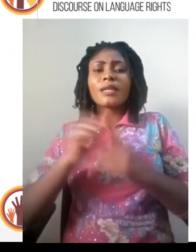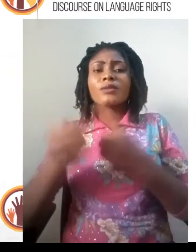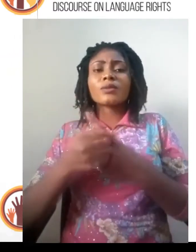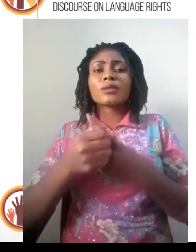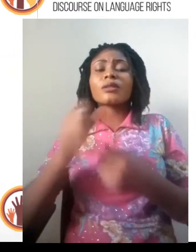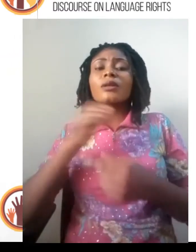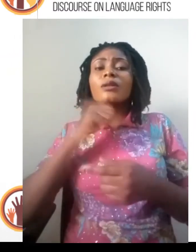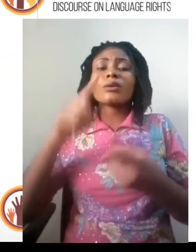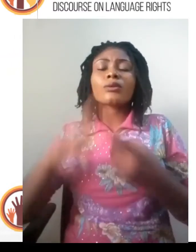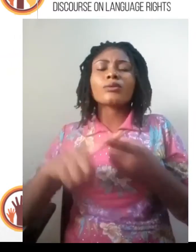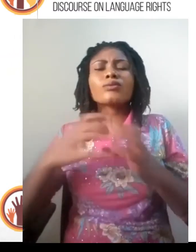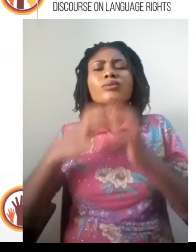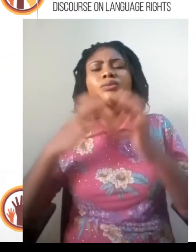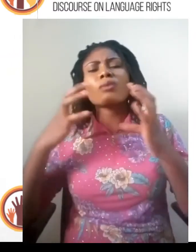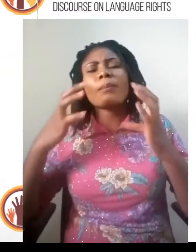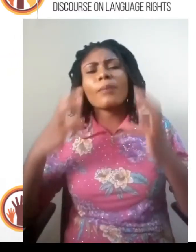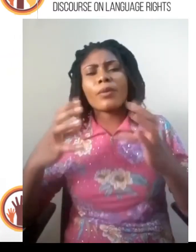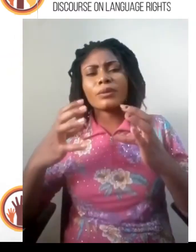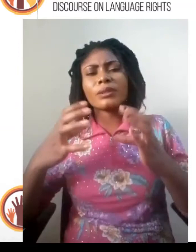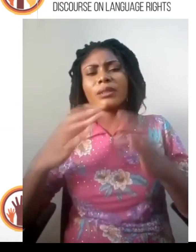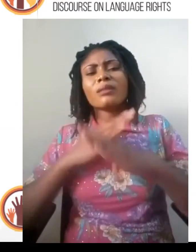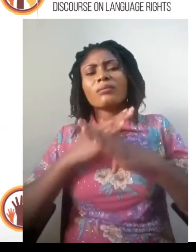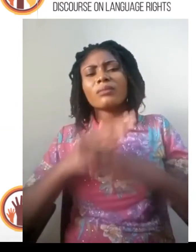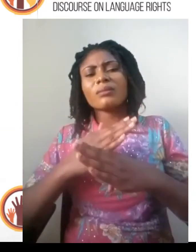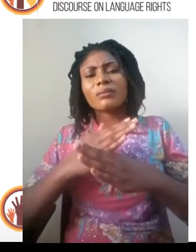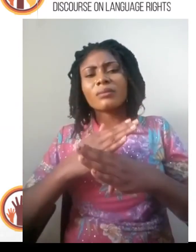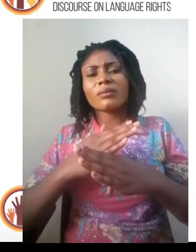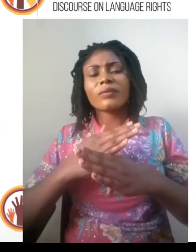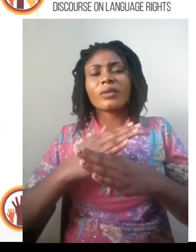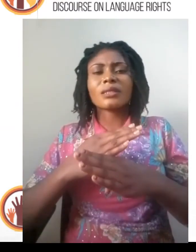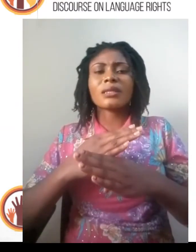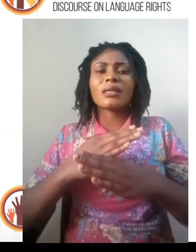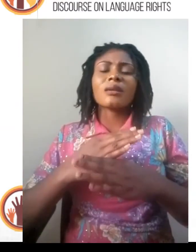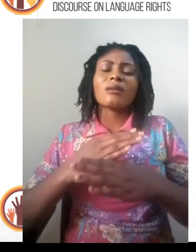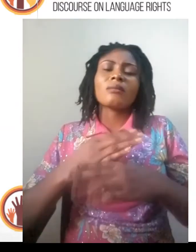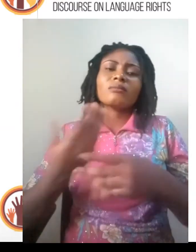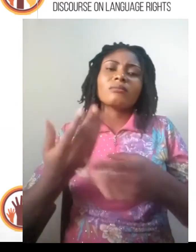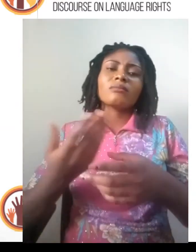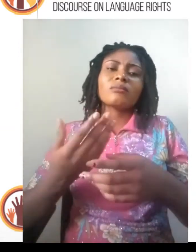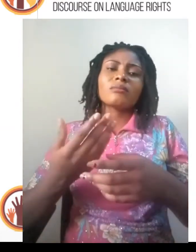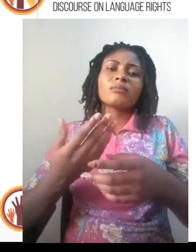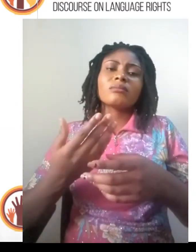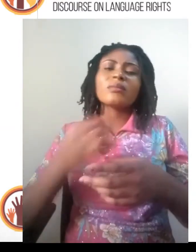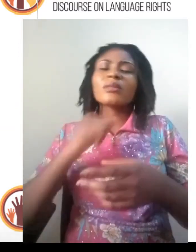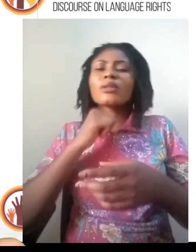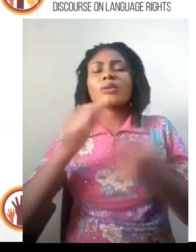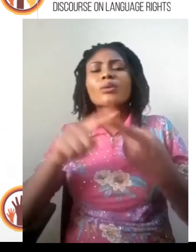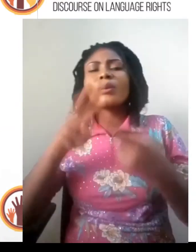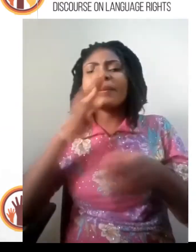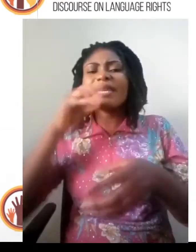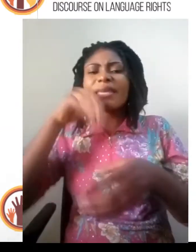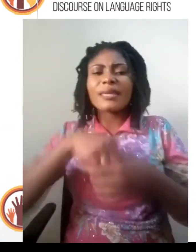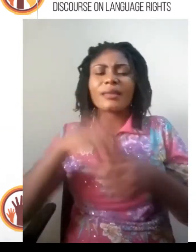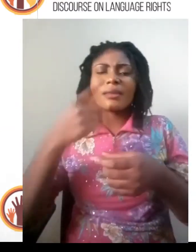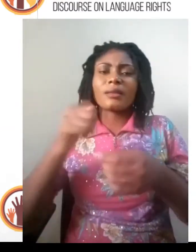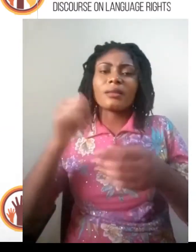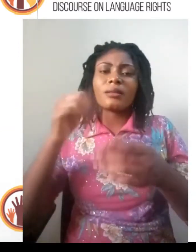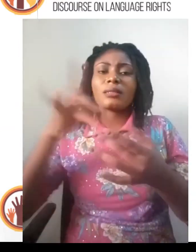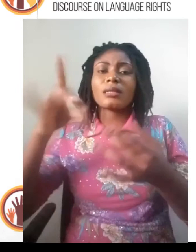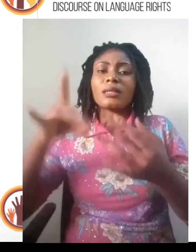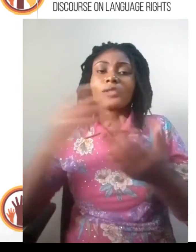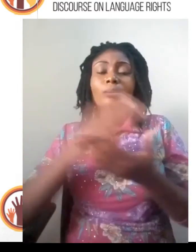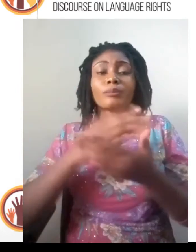intervene, be in the selection process, because we didn't know these people. We came on